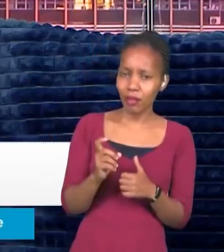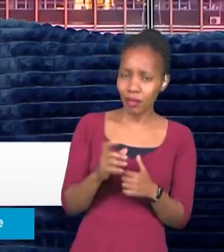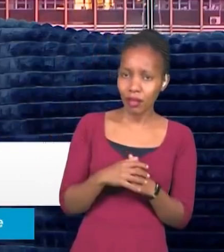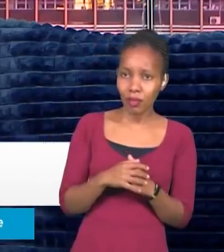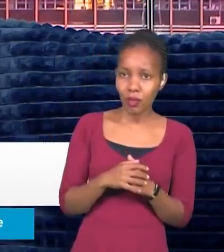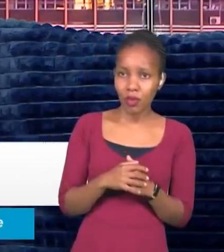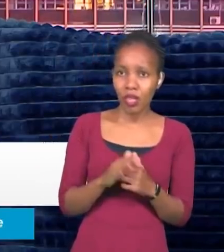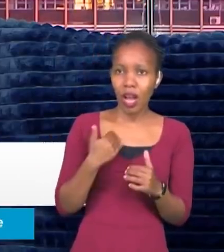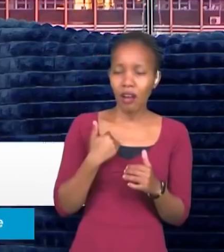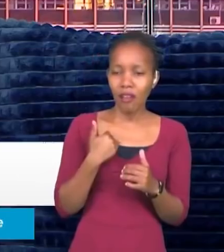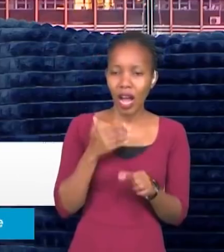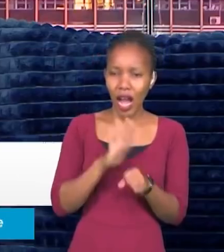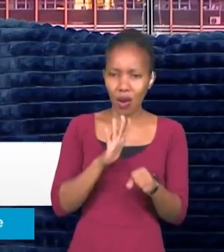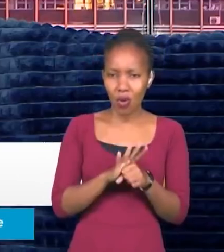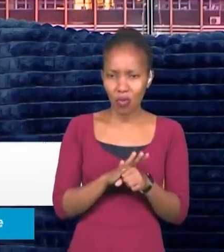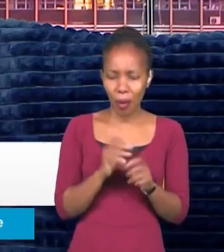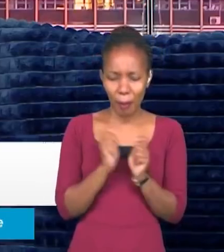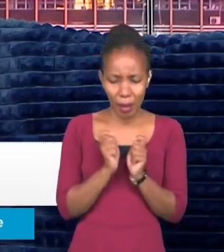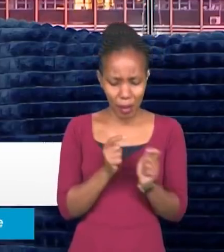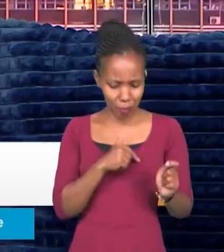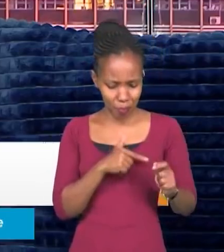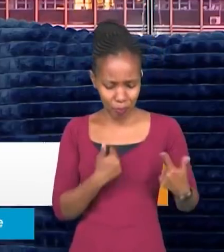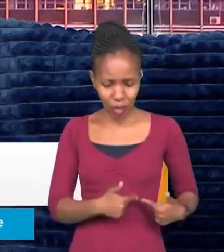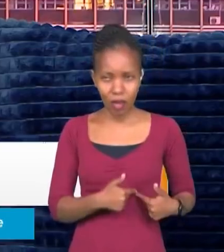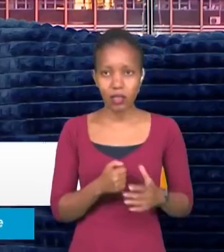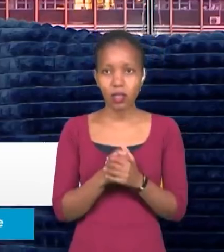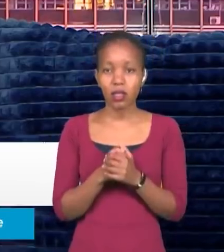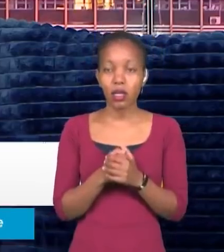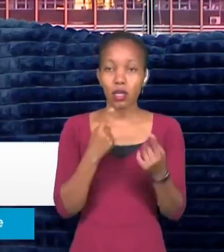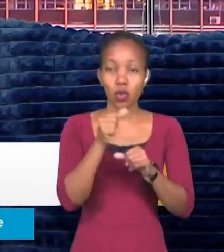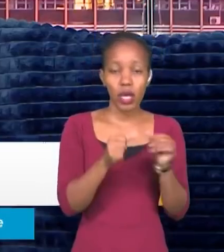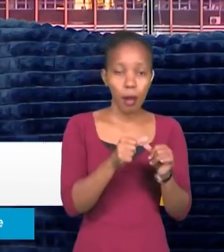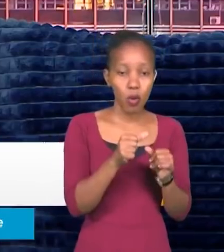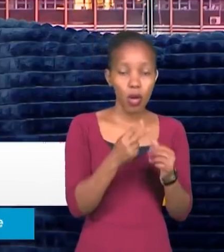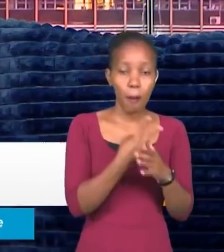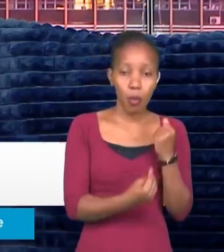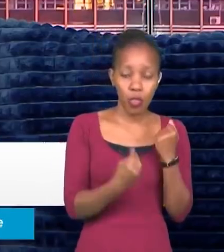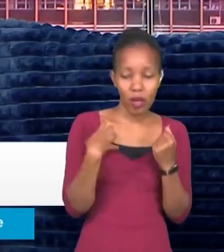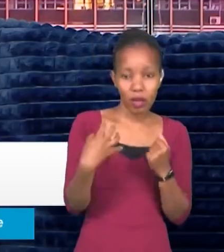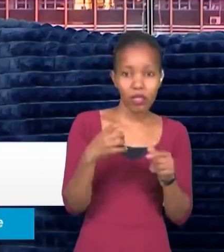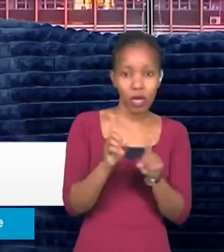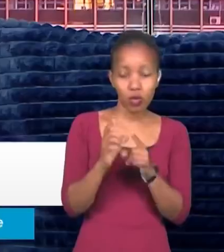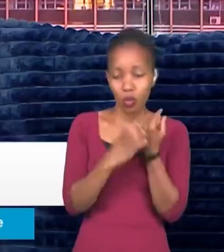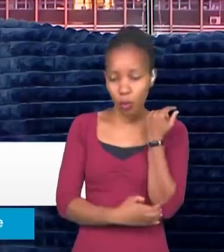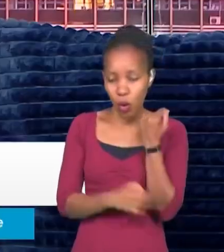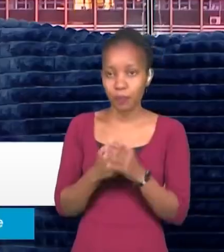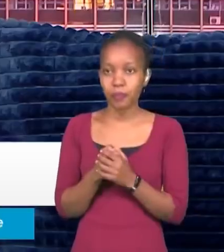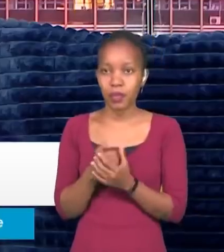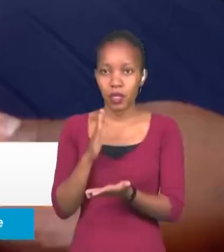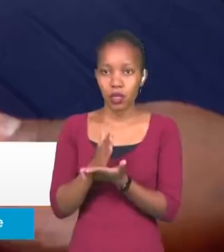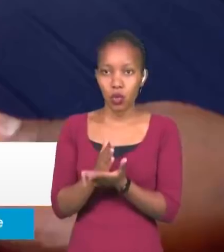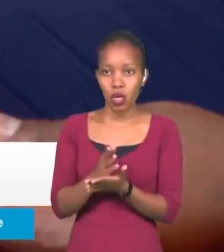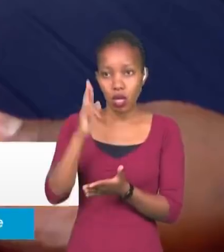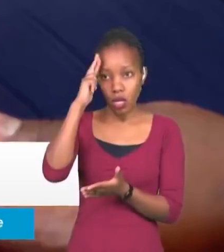been harboring a lot of bitterness inside. Yeah. And here we're talking about both the rich and the poor. Yeah. Yes. So exactly, I mean, that's